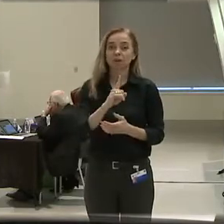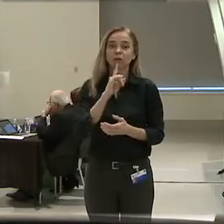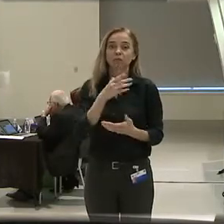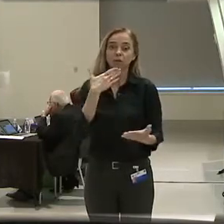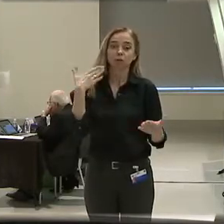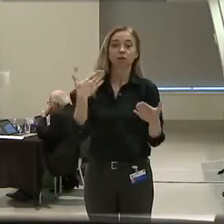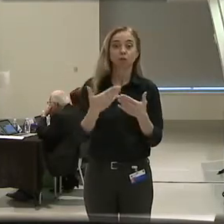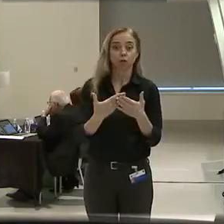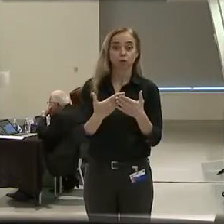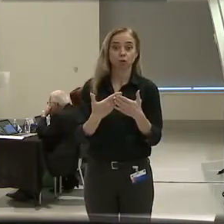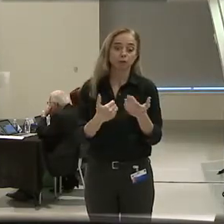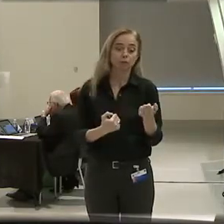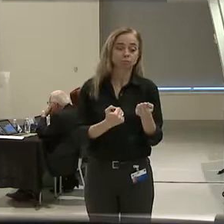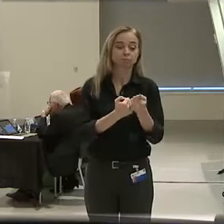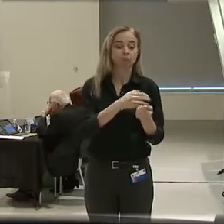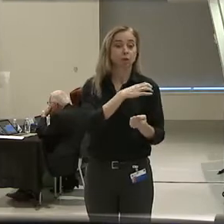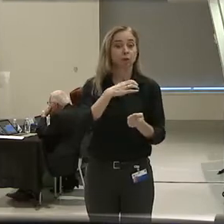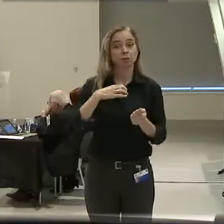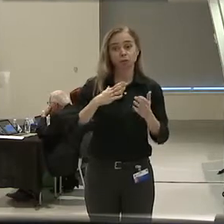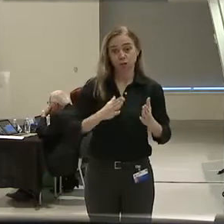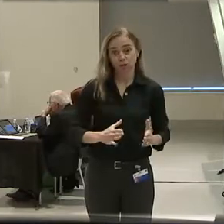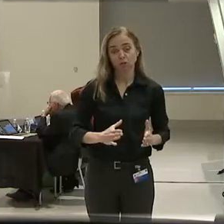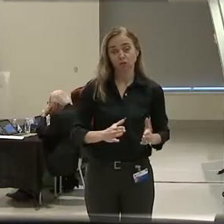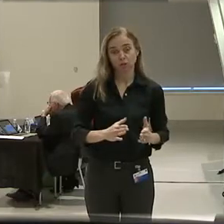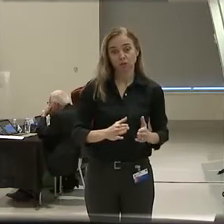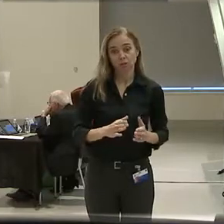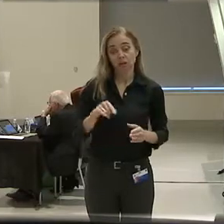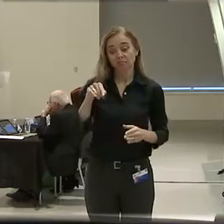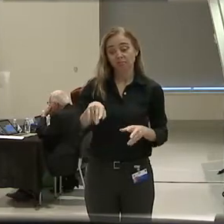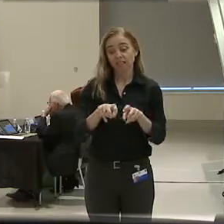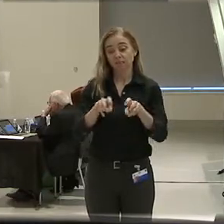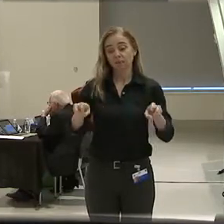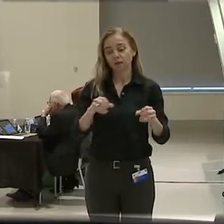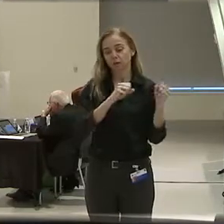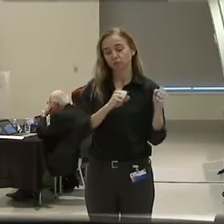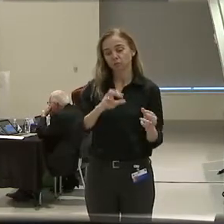good commissioners, people that this panel would respect.